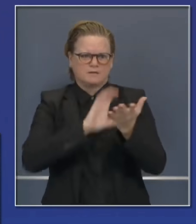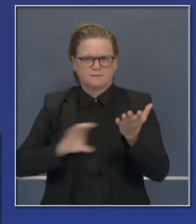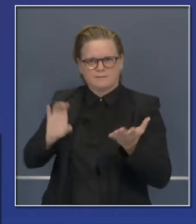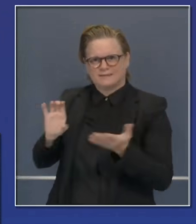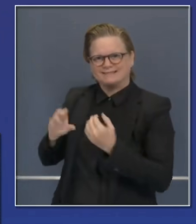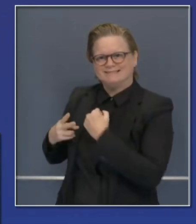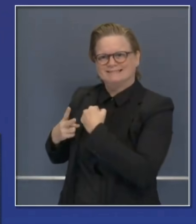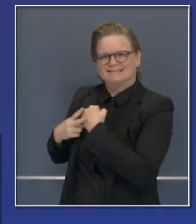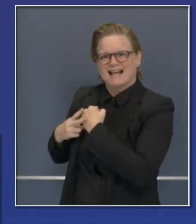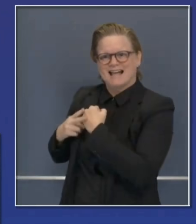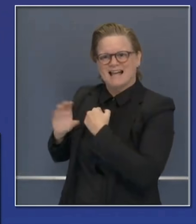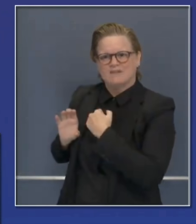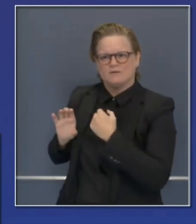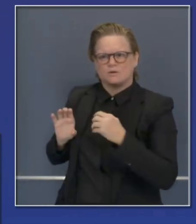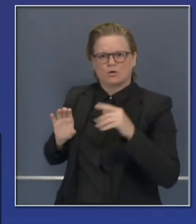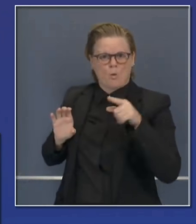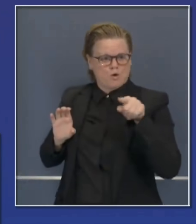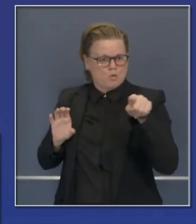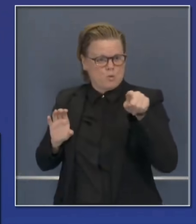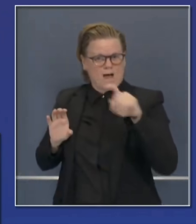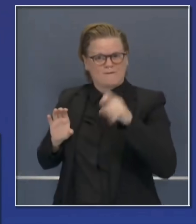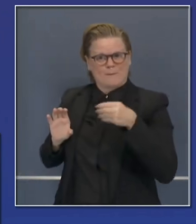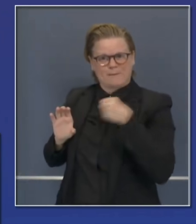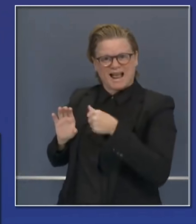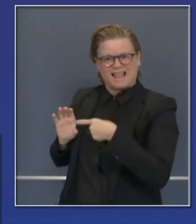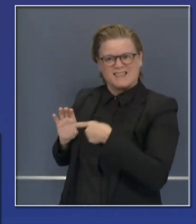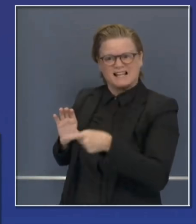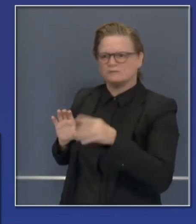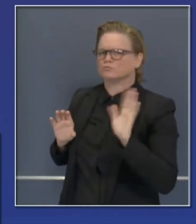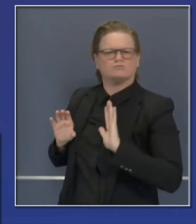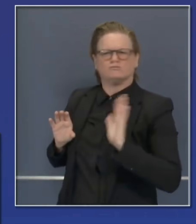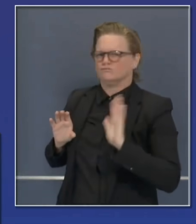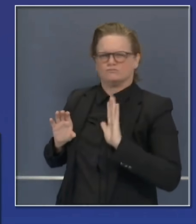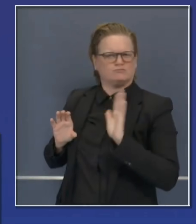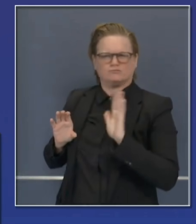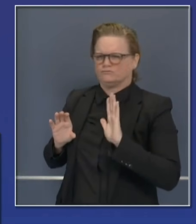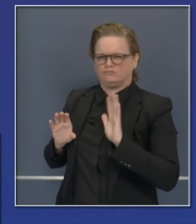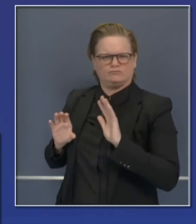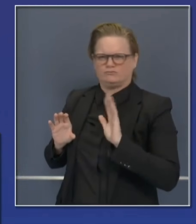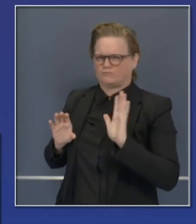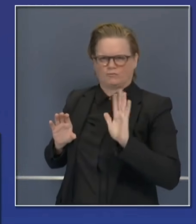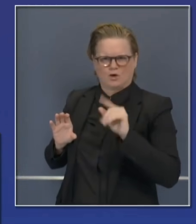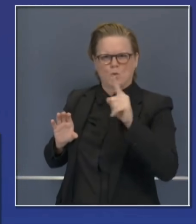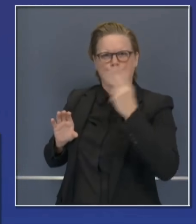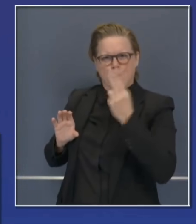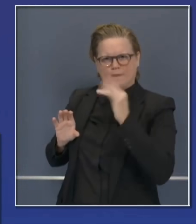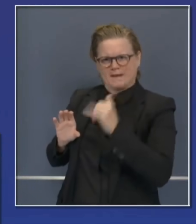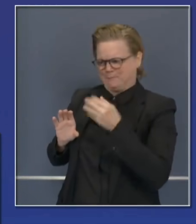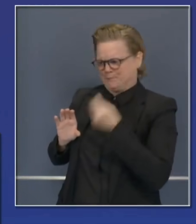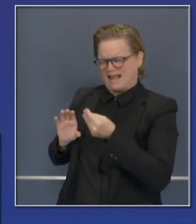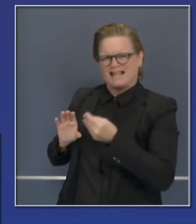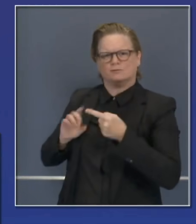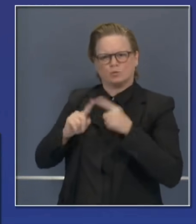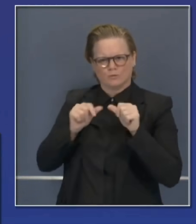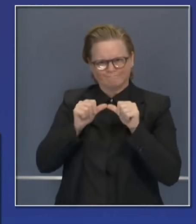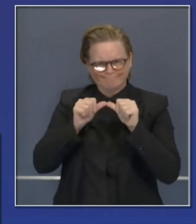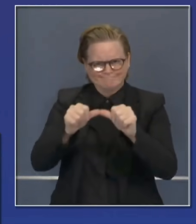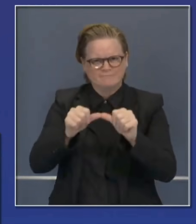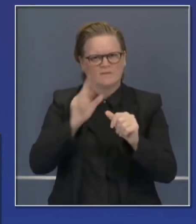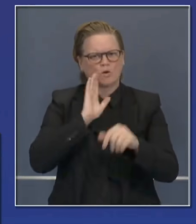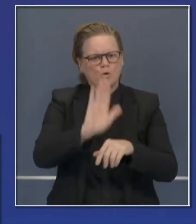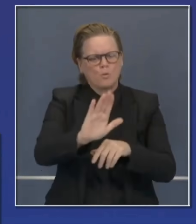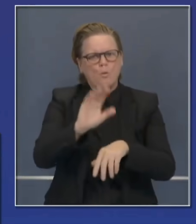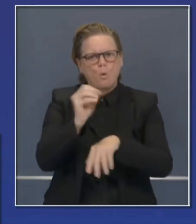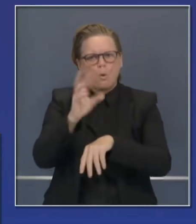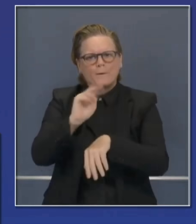money to float any obligations you have. It's a deferral, and it's automatic for businesses that owe